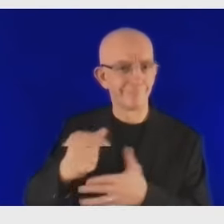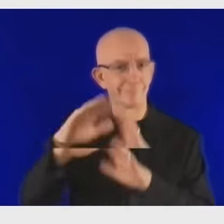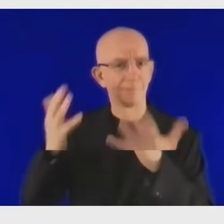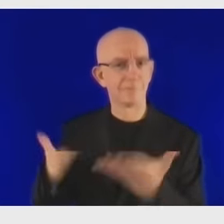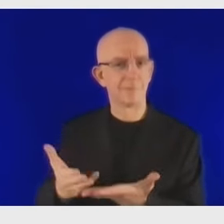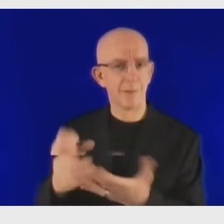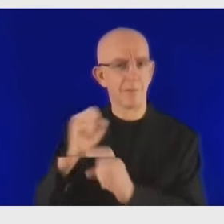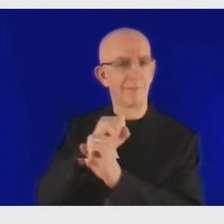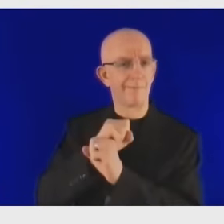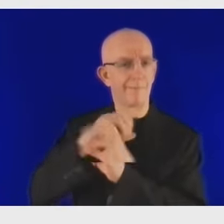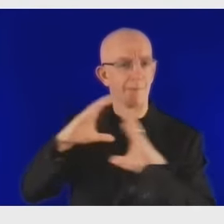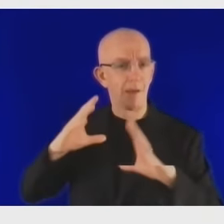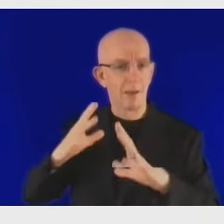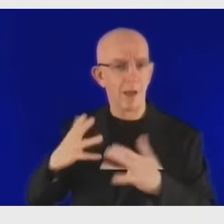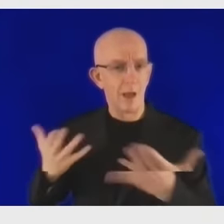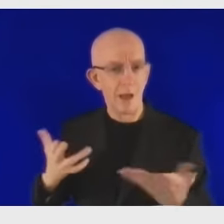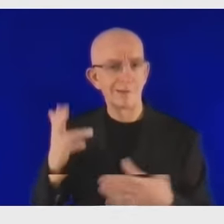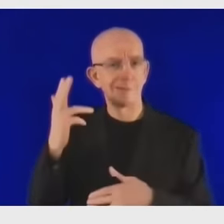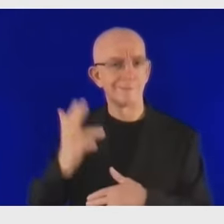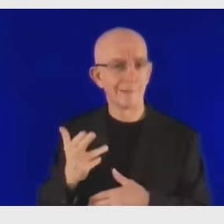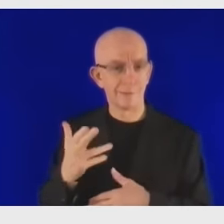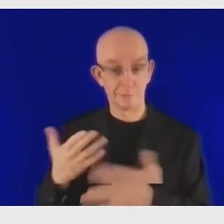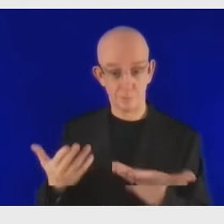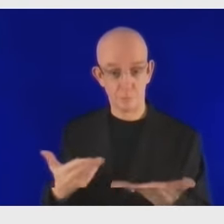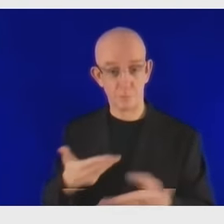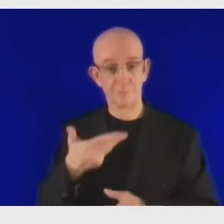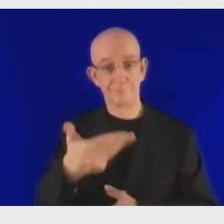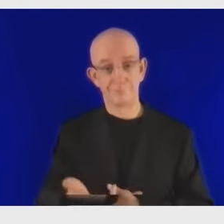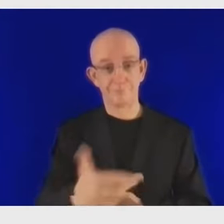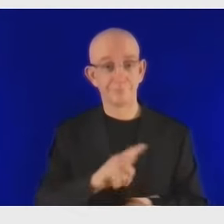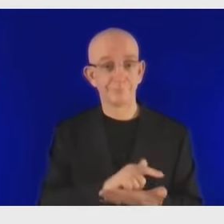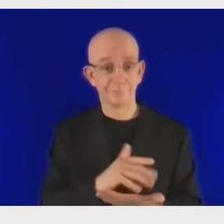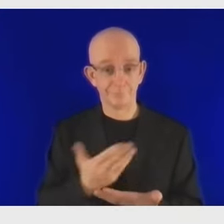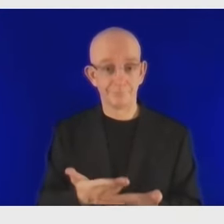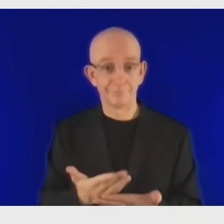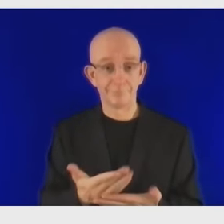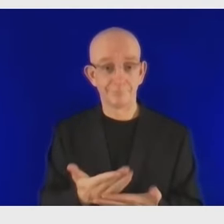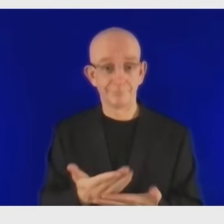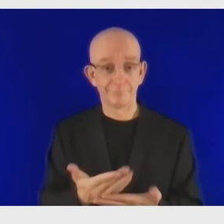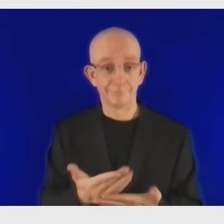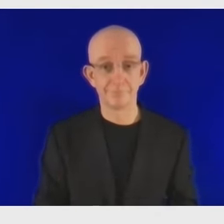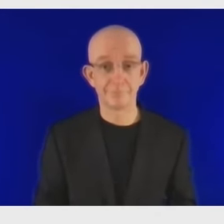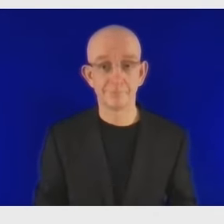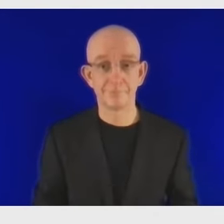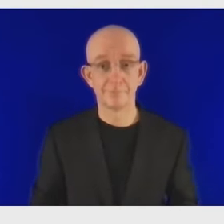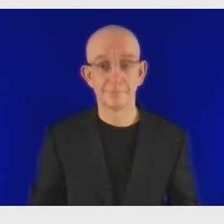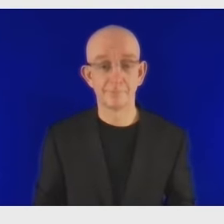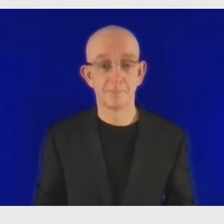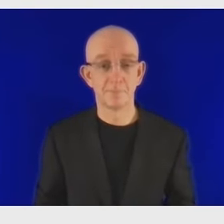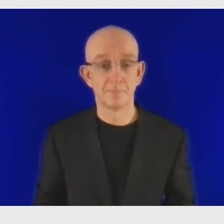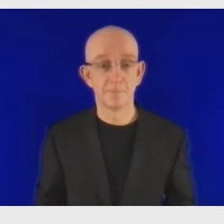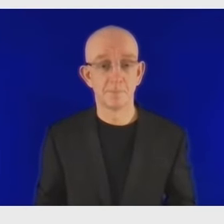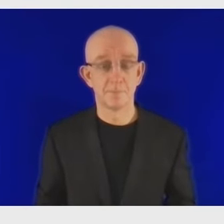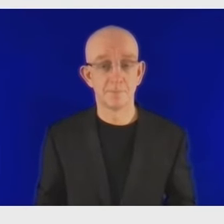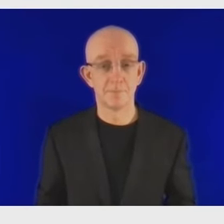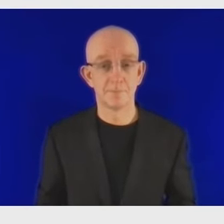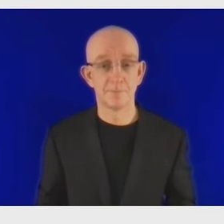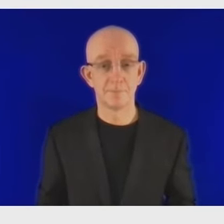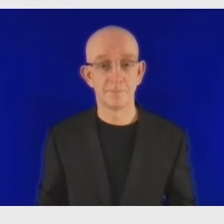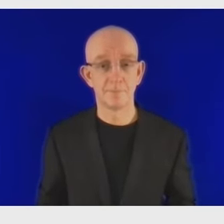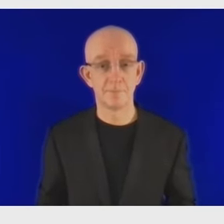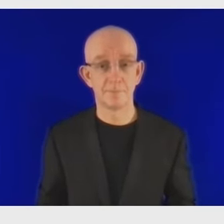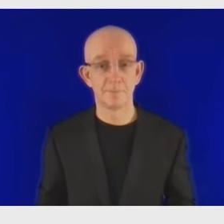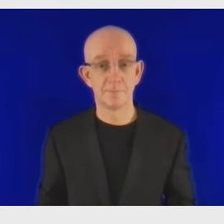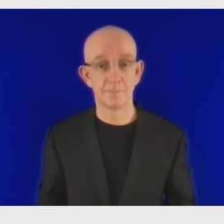Julius. Thank you so much, Ernest, Your Excellency. Thank you for this opportunity. It's quite fulfilling to actually